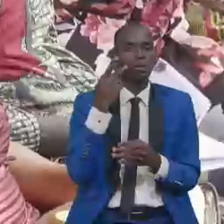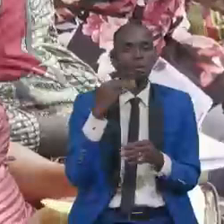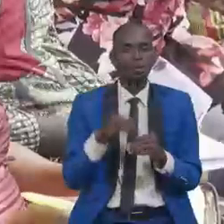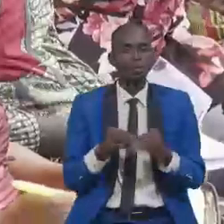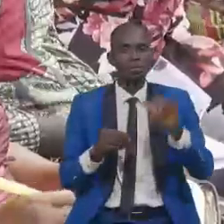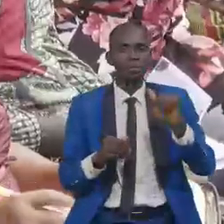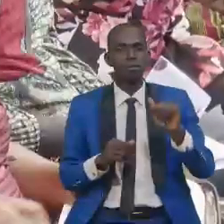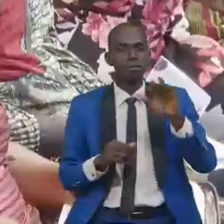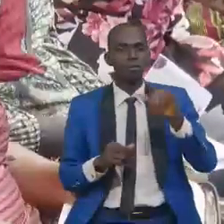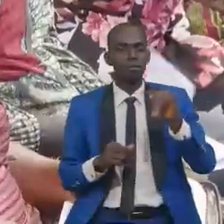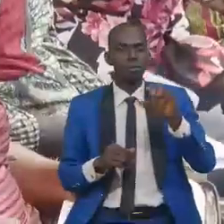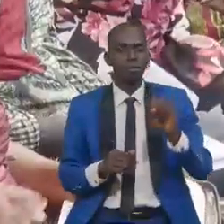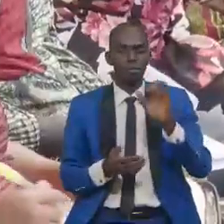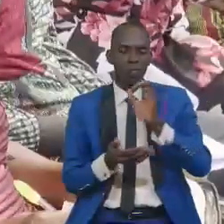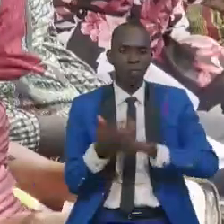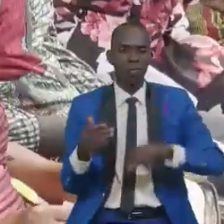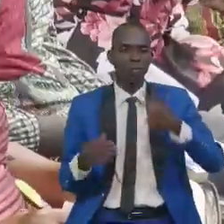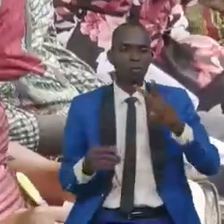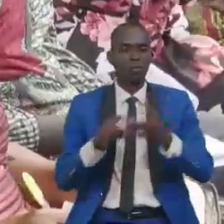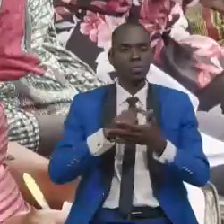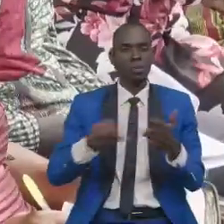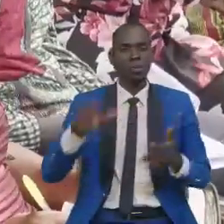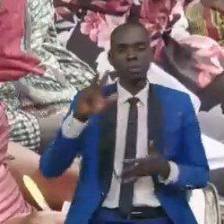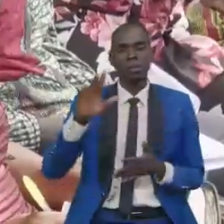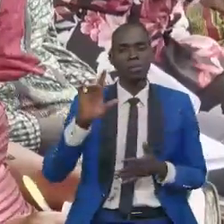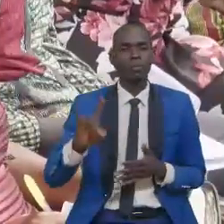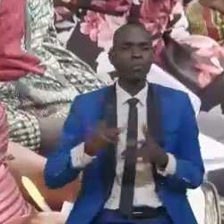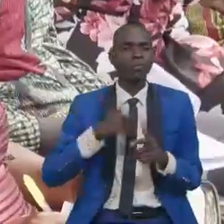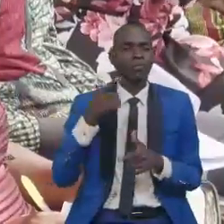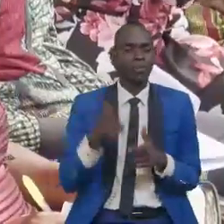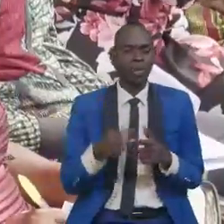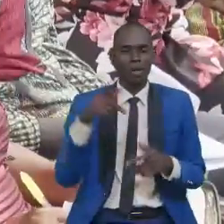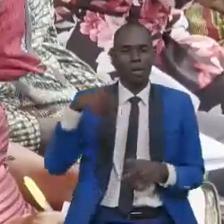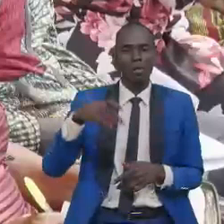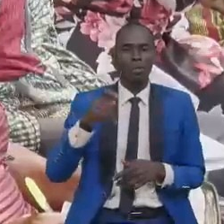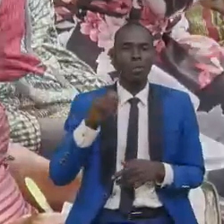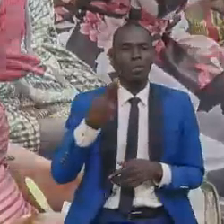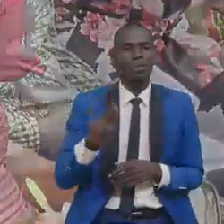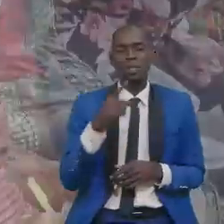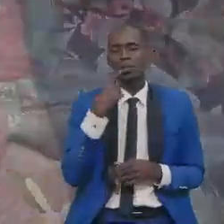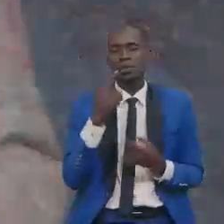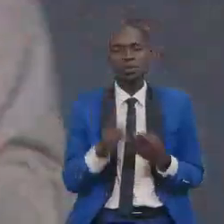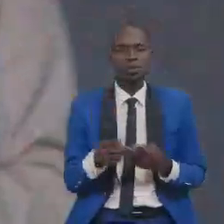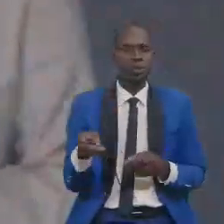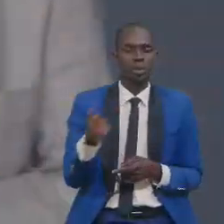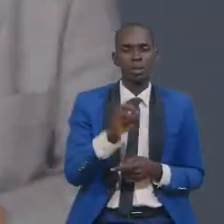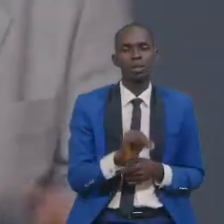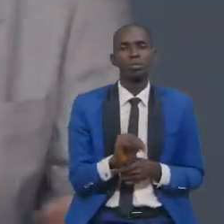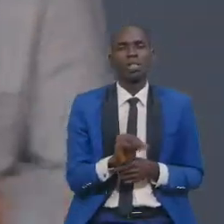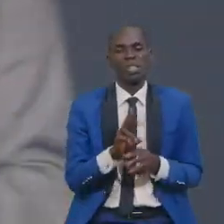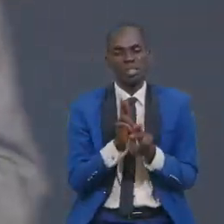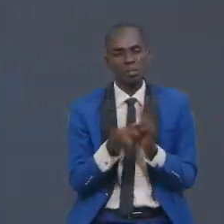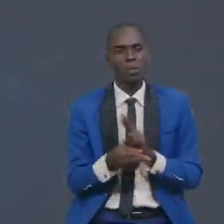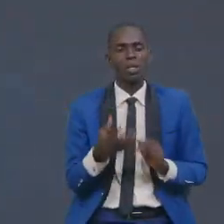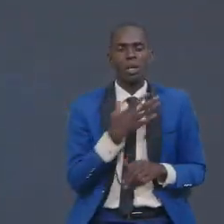from Acts chapter 2 verse 13 then Peter said unto them repaying